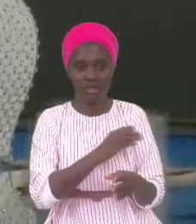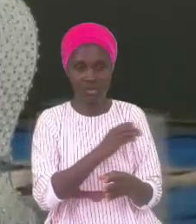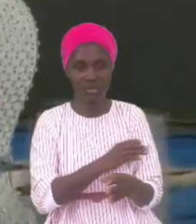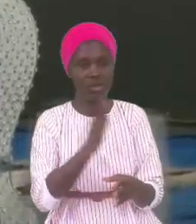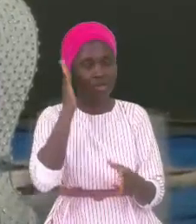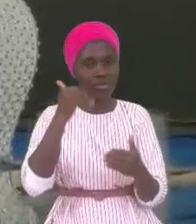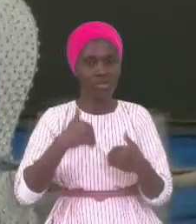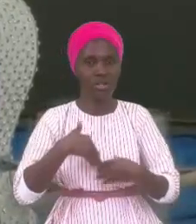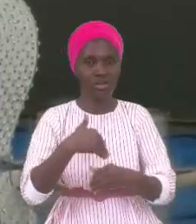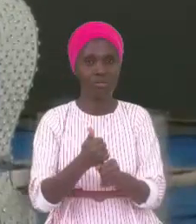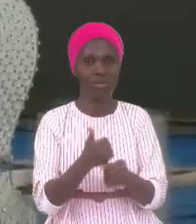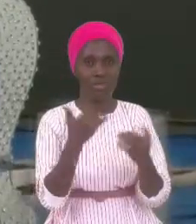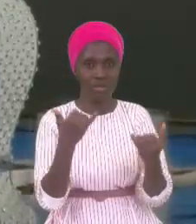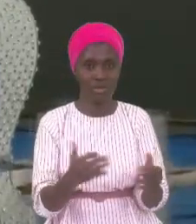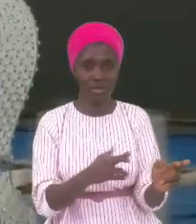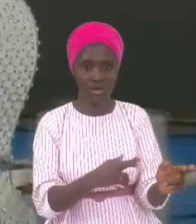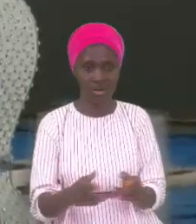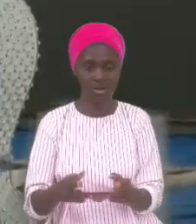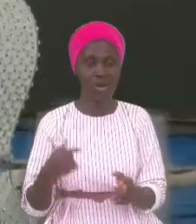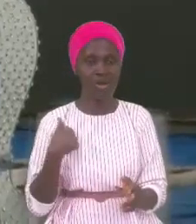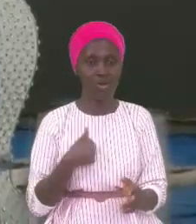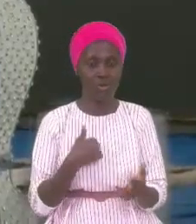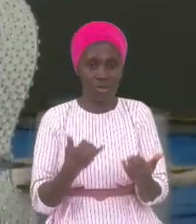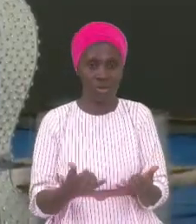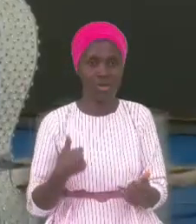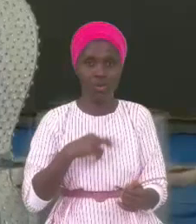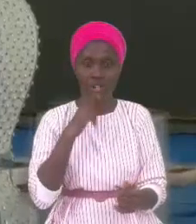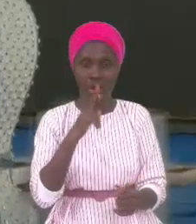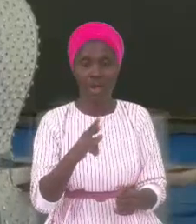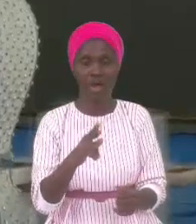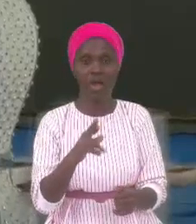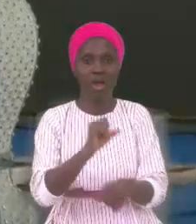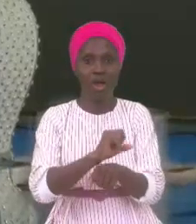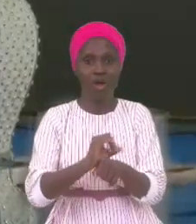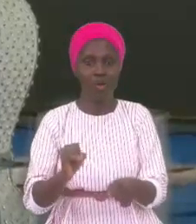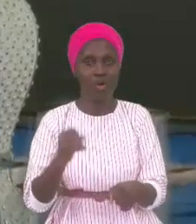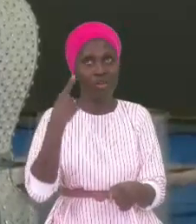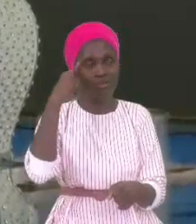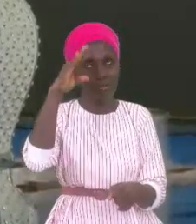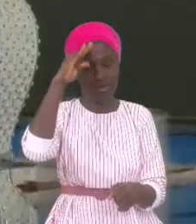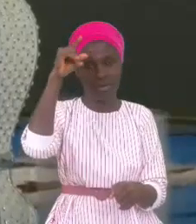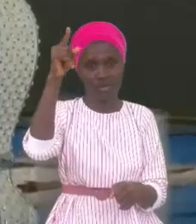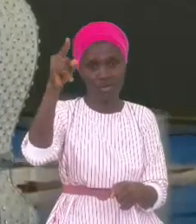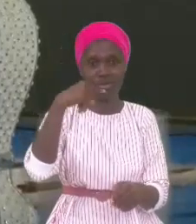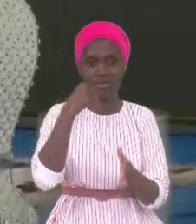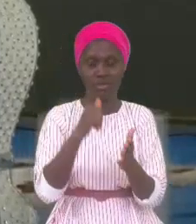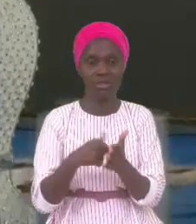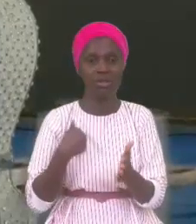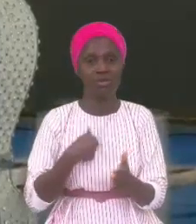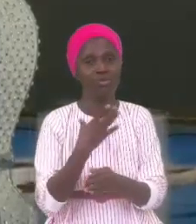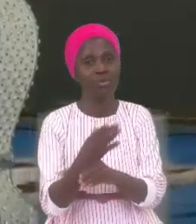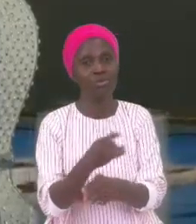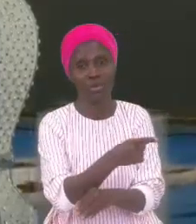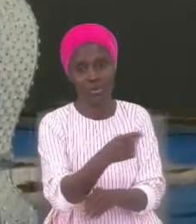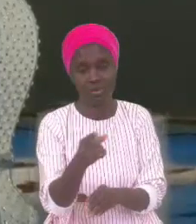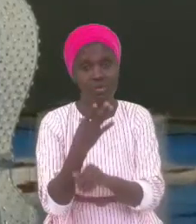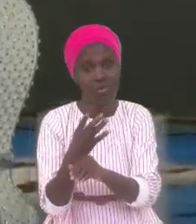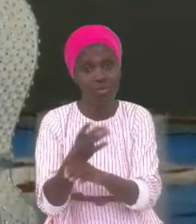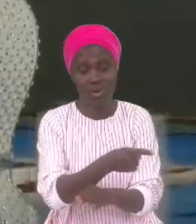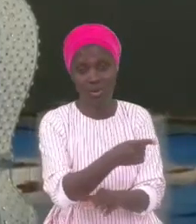We now are walking on his behalf. It says, we pray you in Christ's stead, be